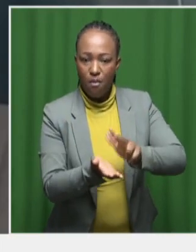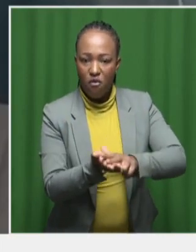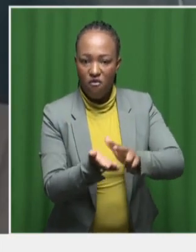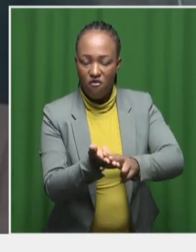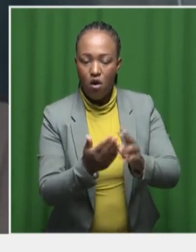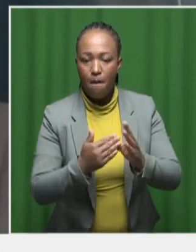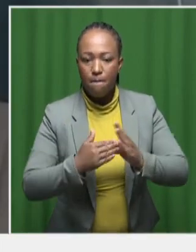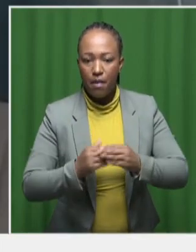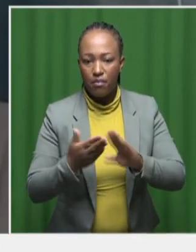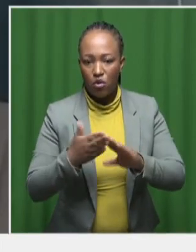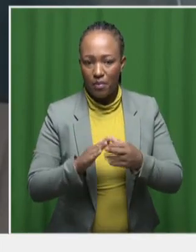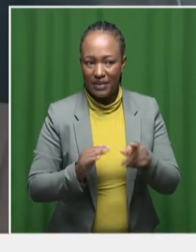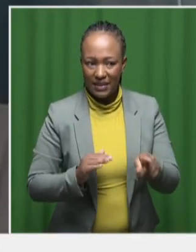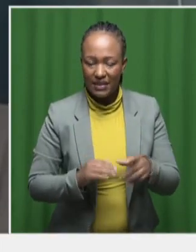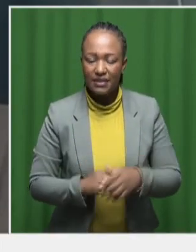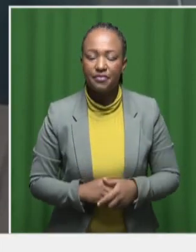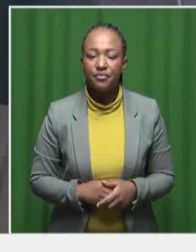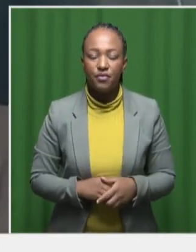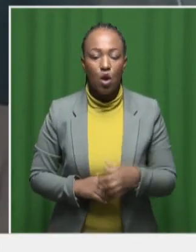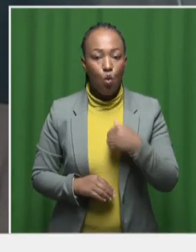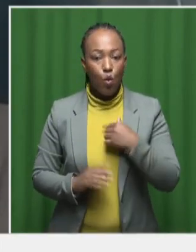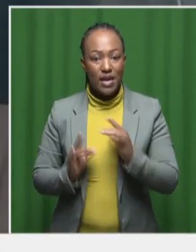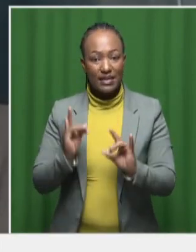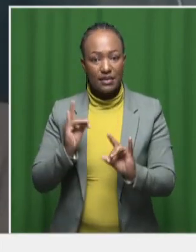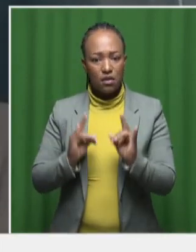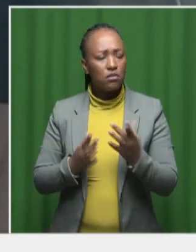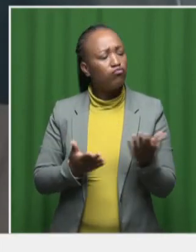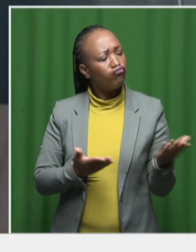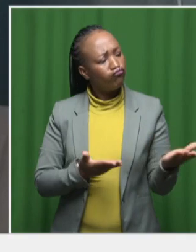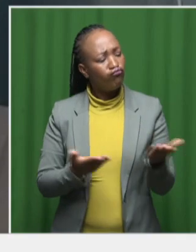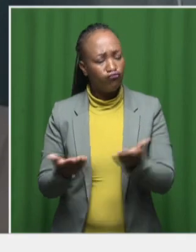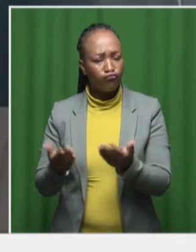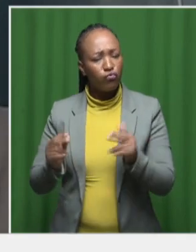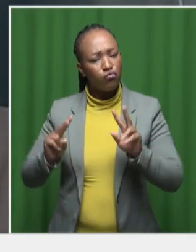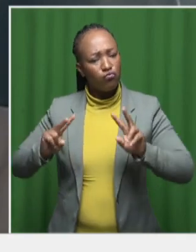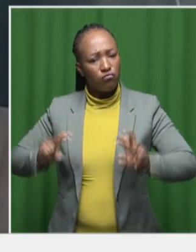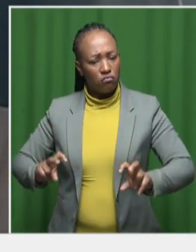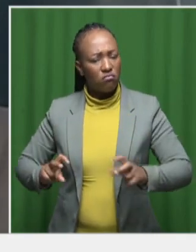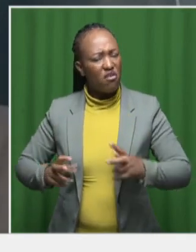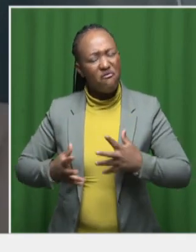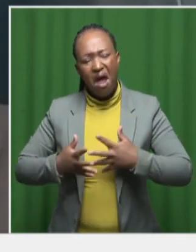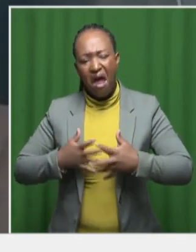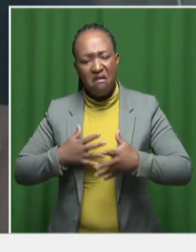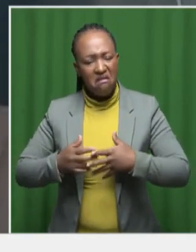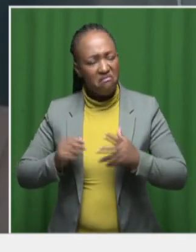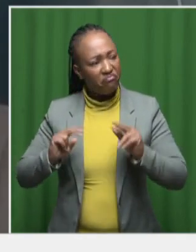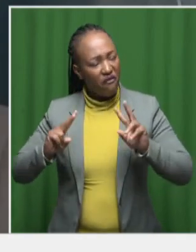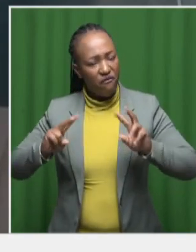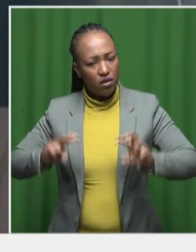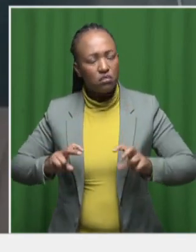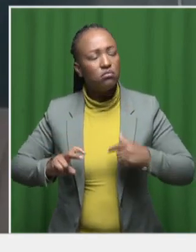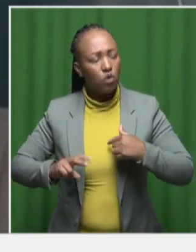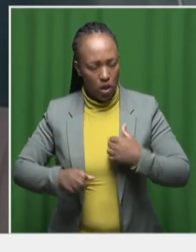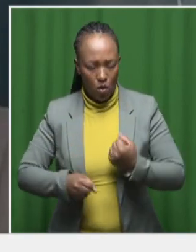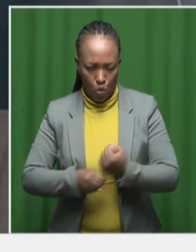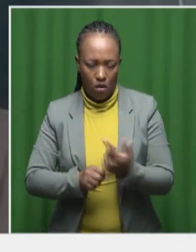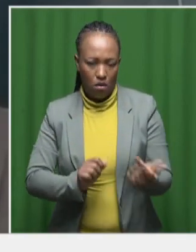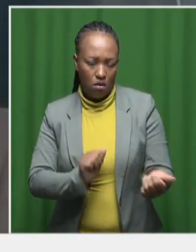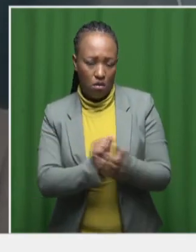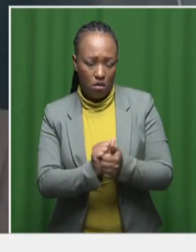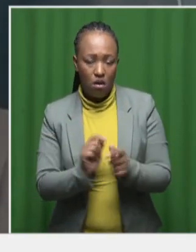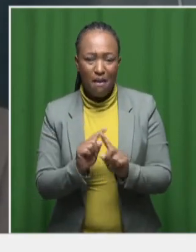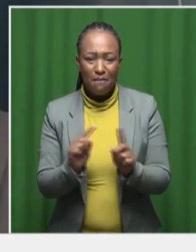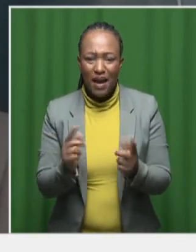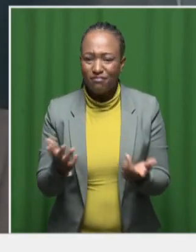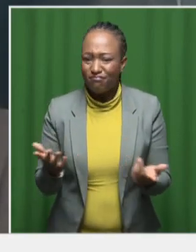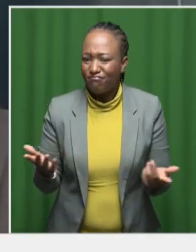a city, we really welcome the investigation and we cooperate with any investigation, but unfortunately, there's no cent